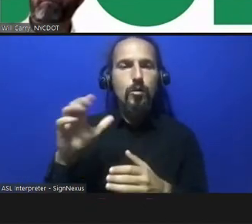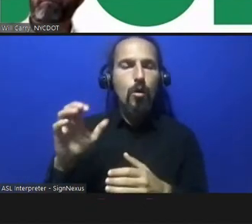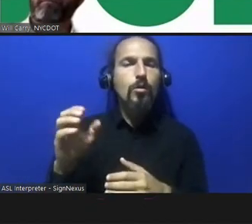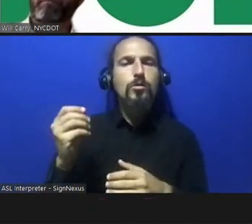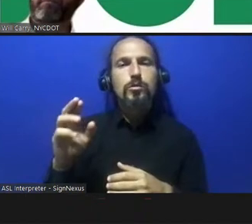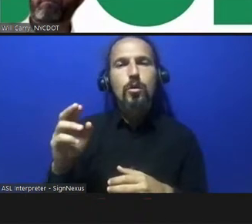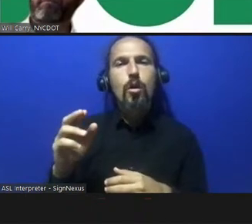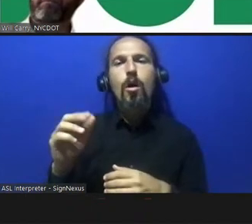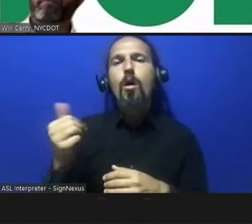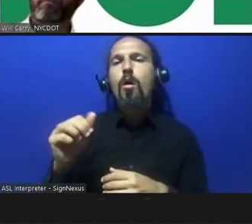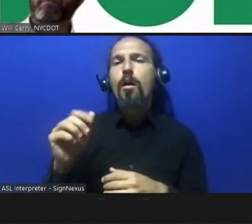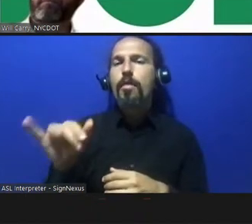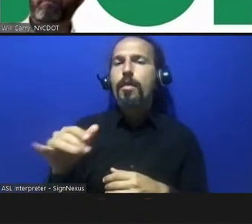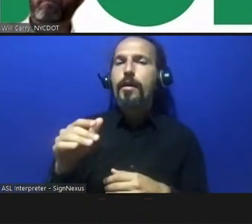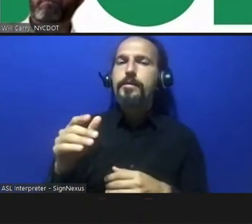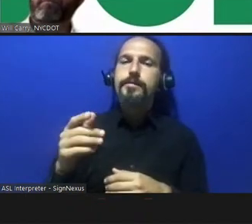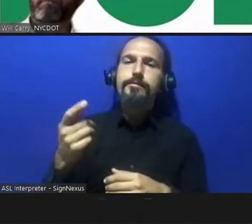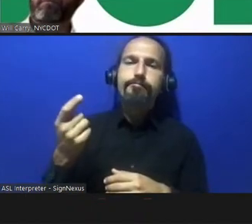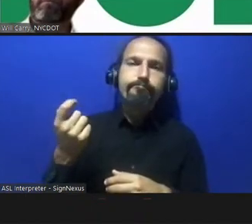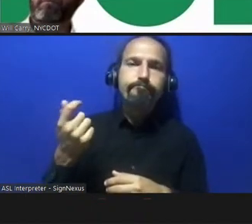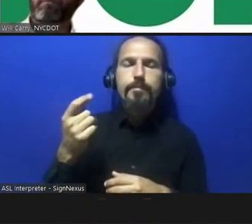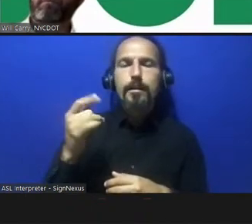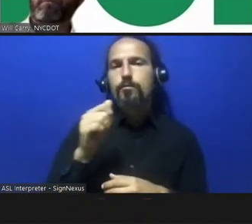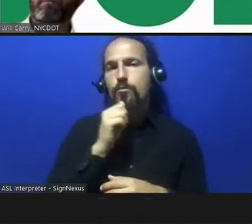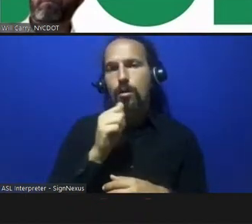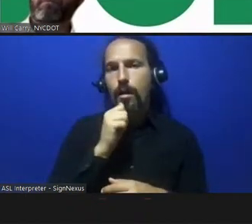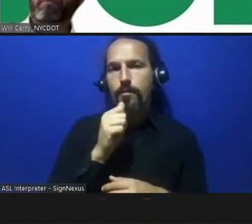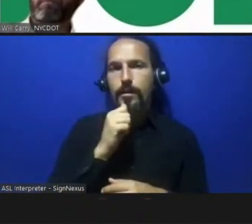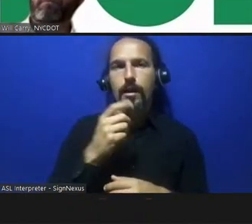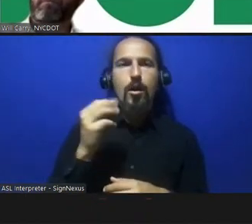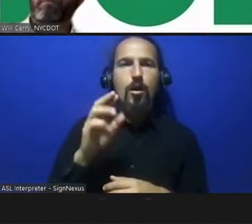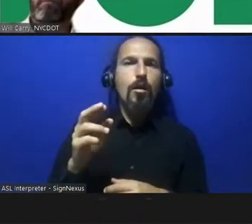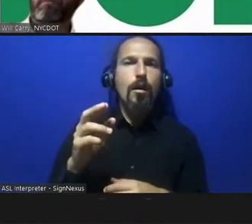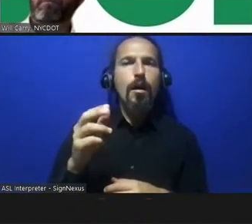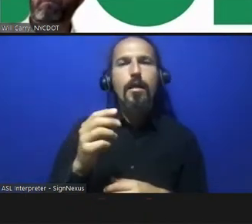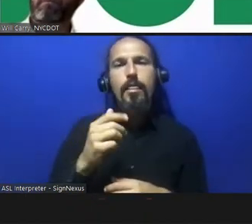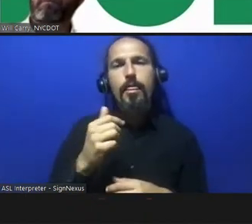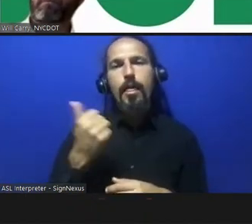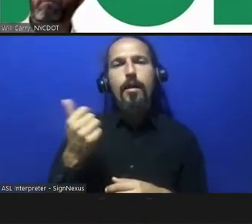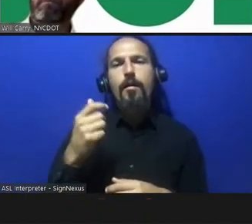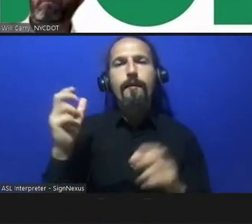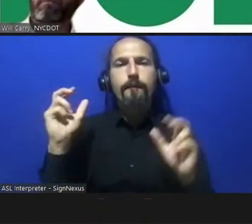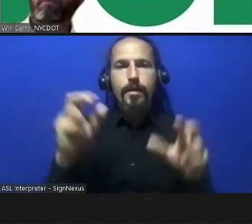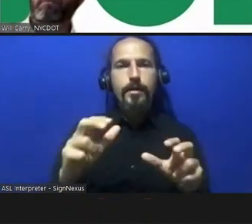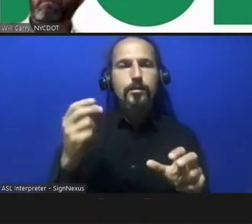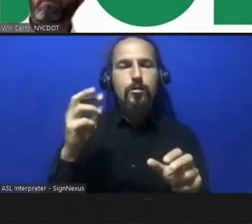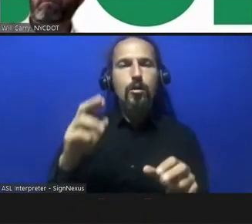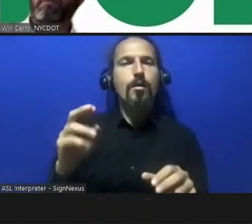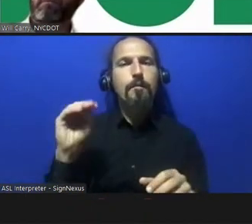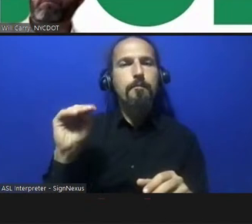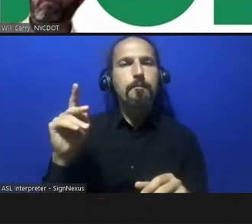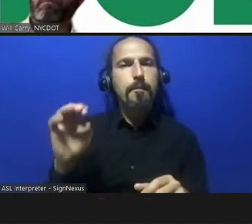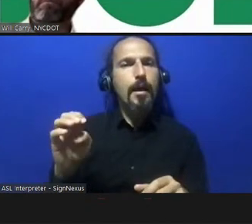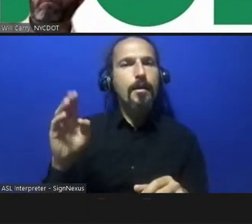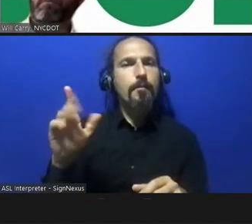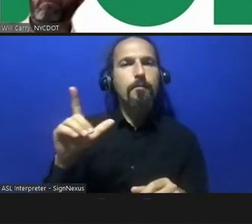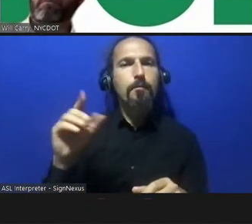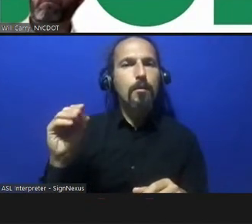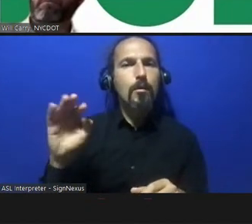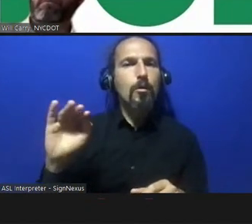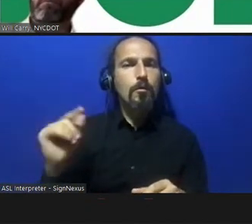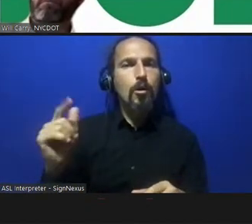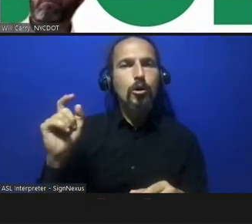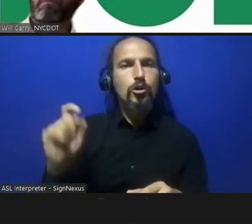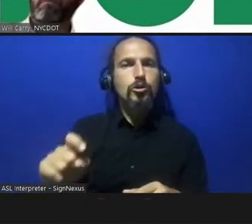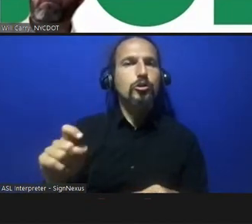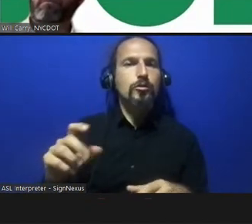get semi-privatized with a private equity infusion or a turnaround investor or maybe michael bloomberg should take over and and turn